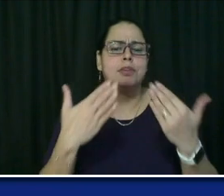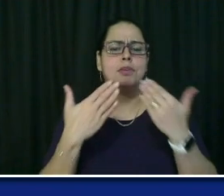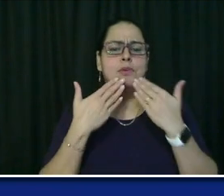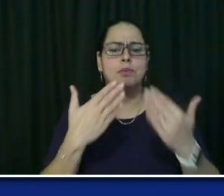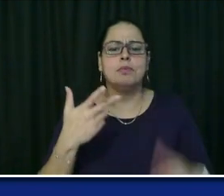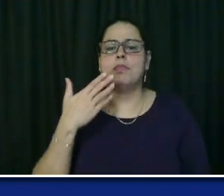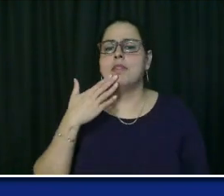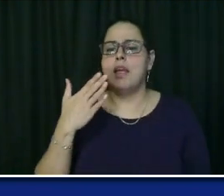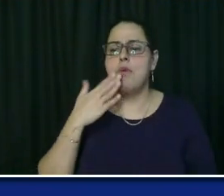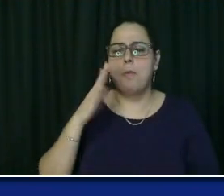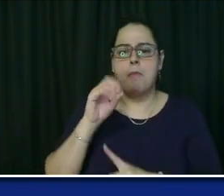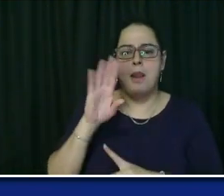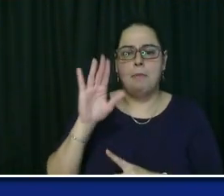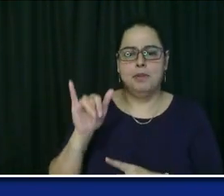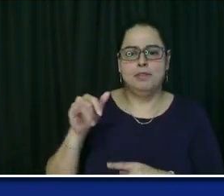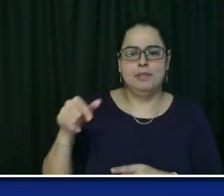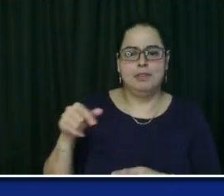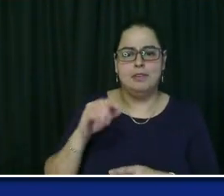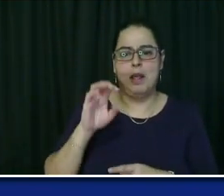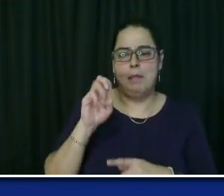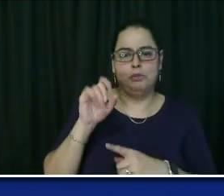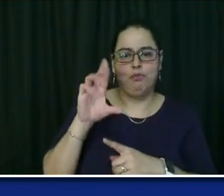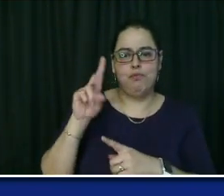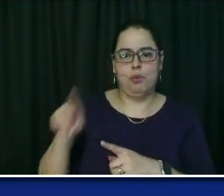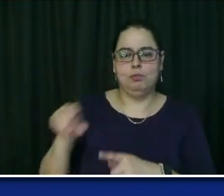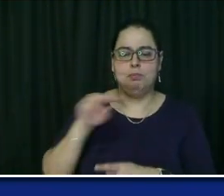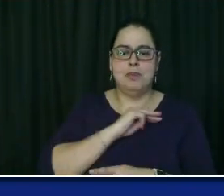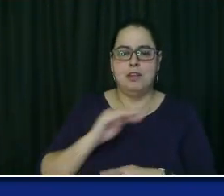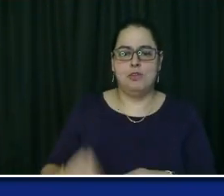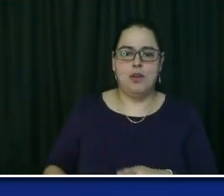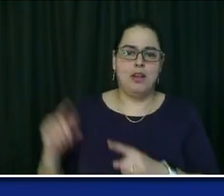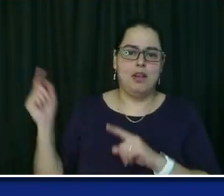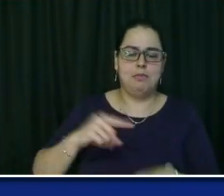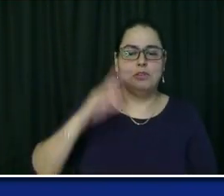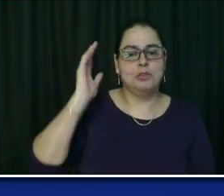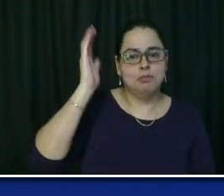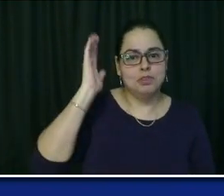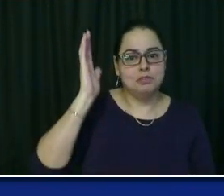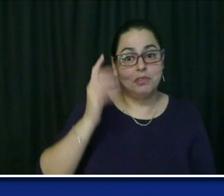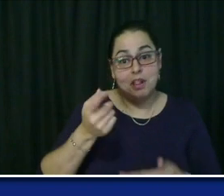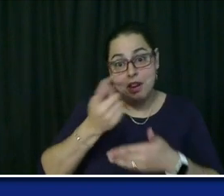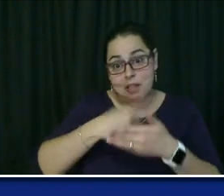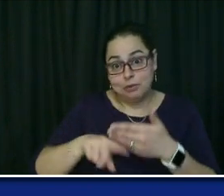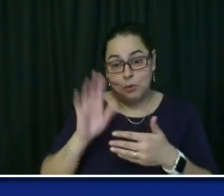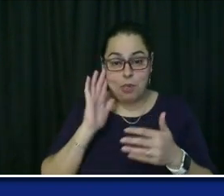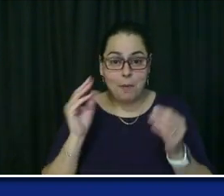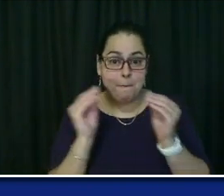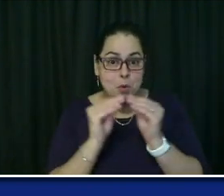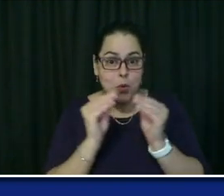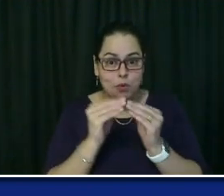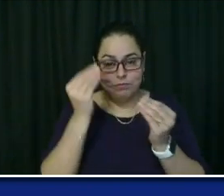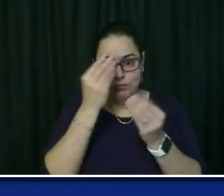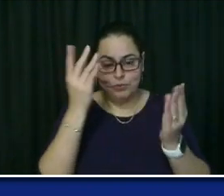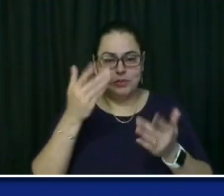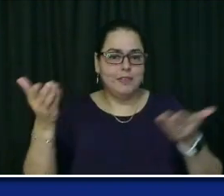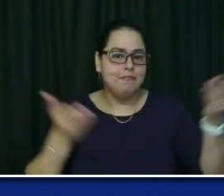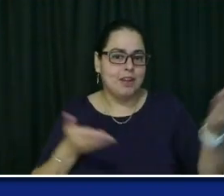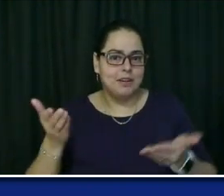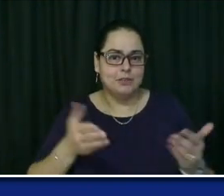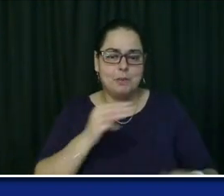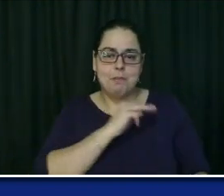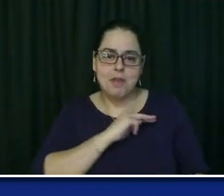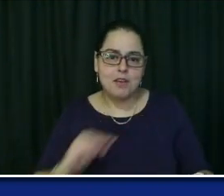week from today for another update. I'm not sure which of your colleagues Bobby will have here, but we'll invite one of the other mayors or supervisors to join us, give an update on their